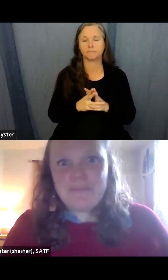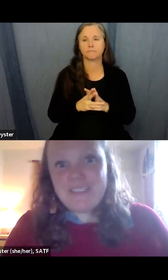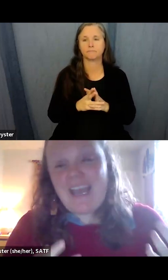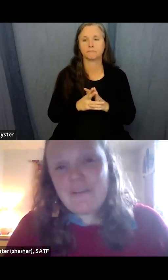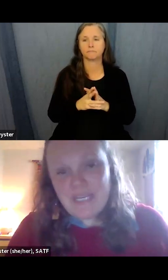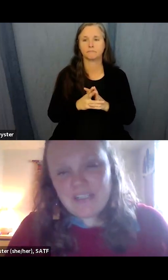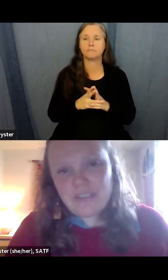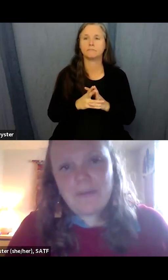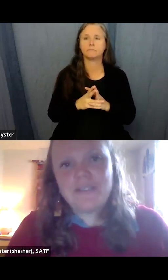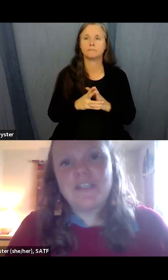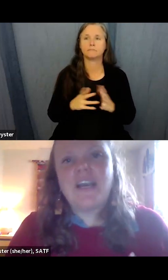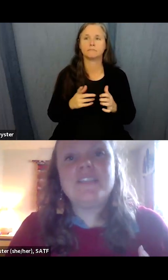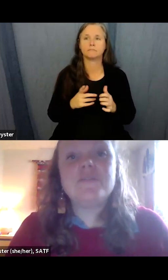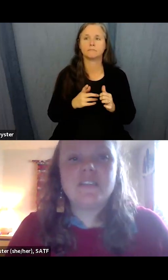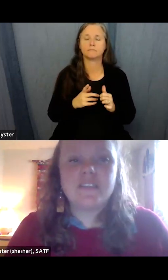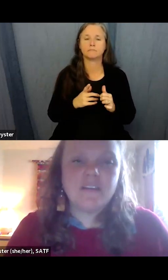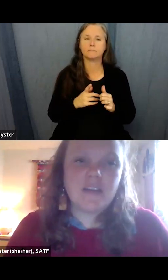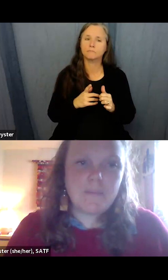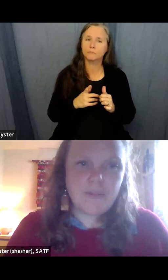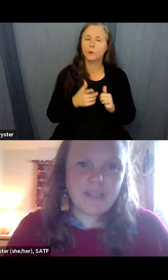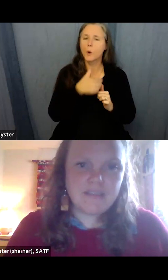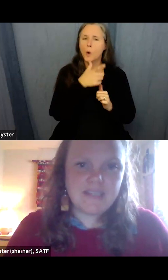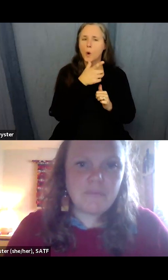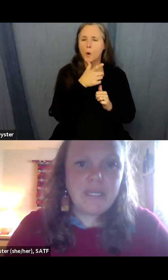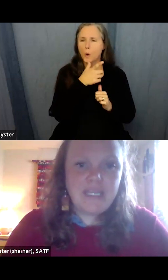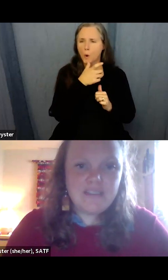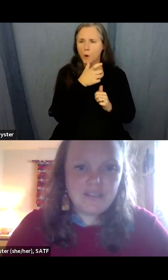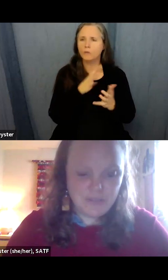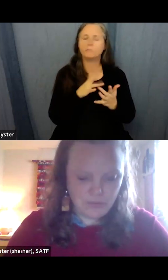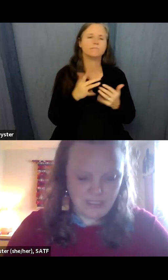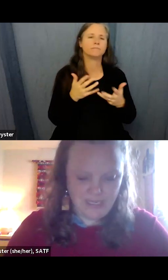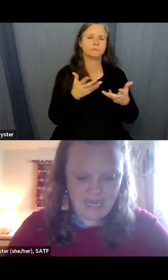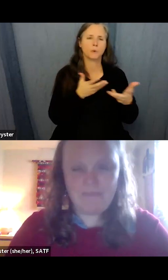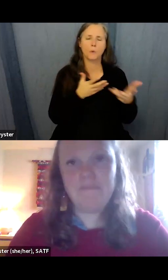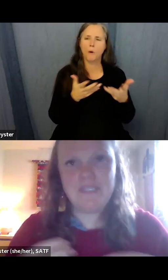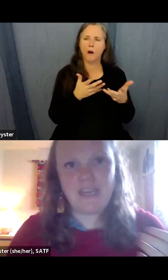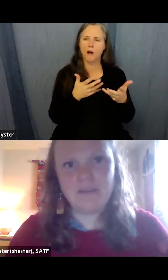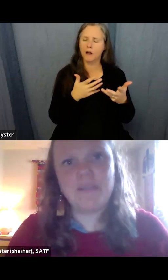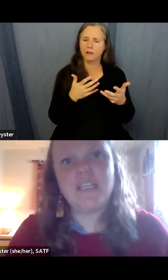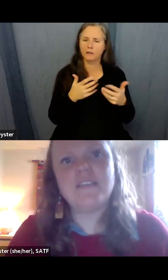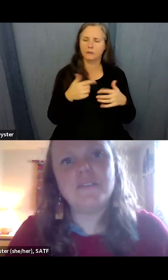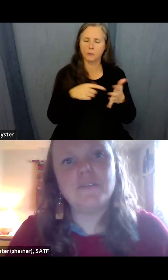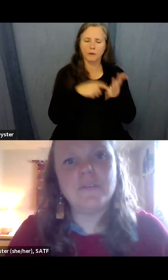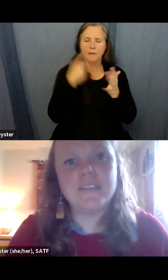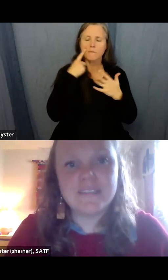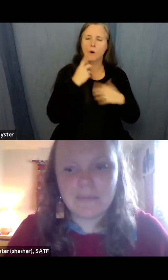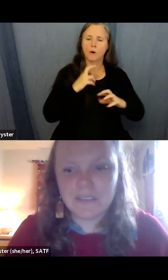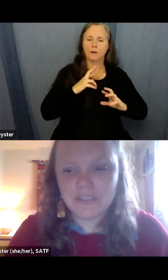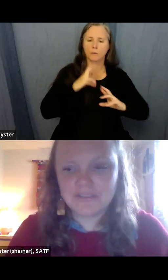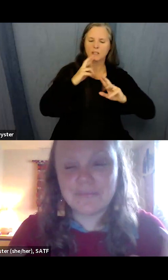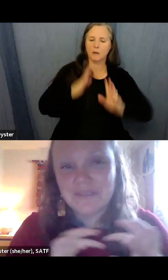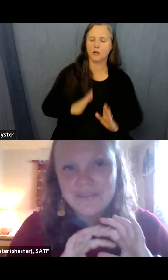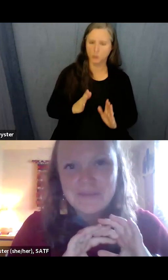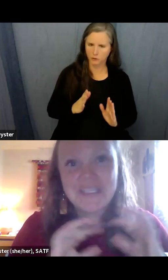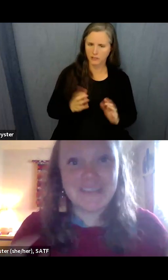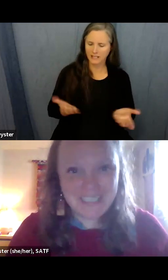Before we jump into how do we actually partner, I do think that there are a couple things that we need to name together. We need to